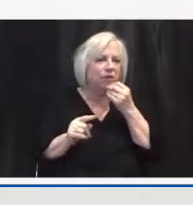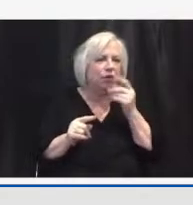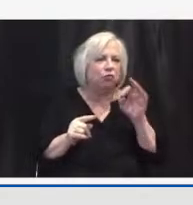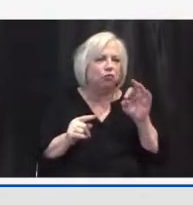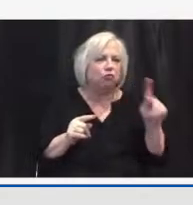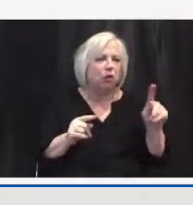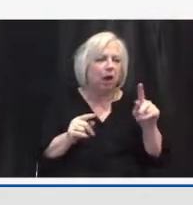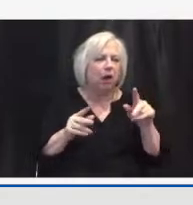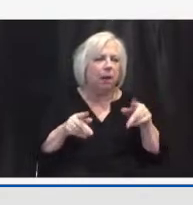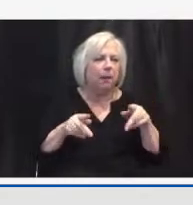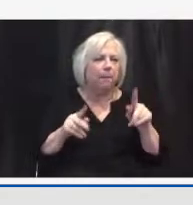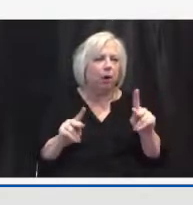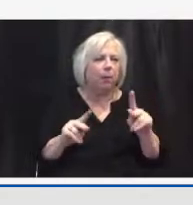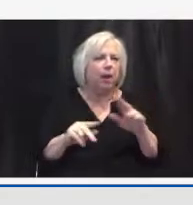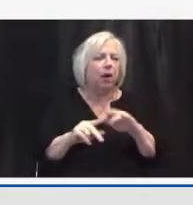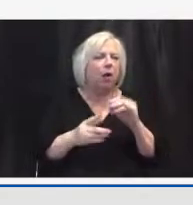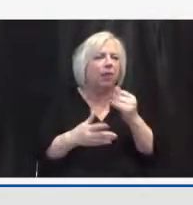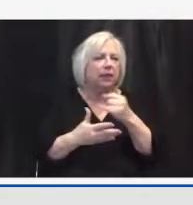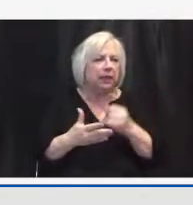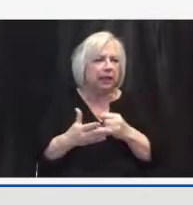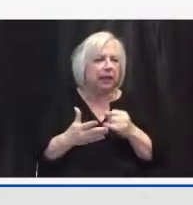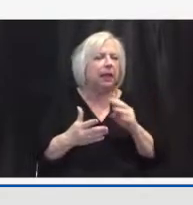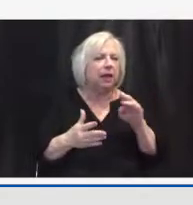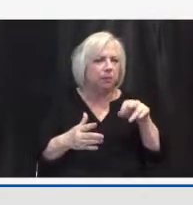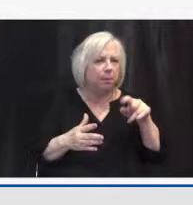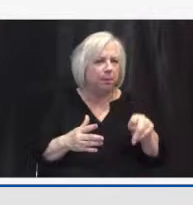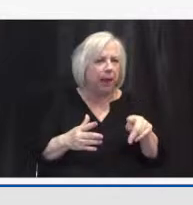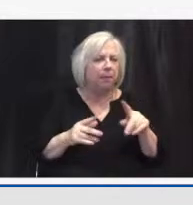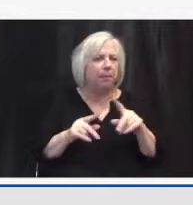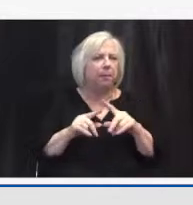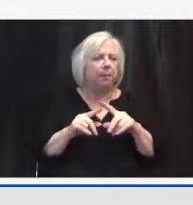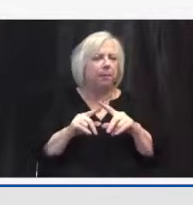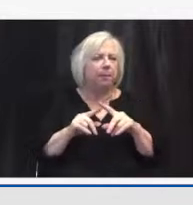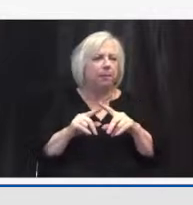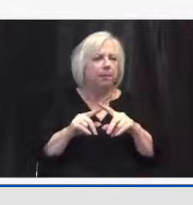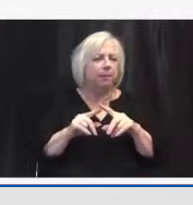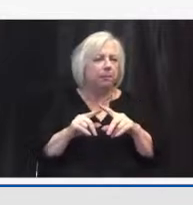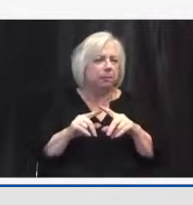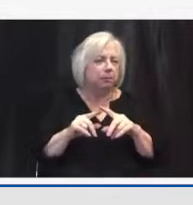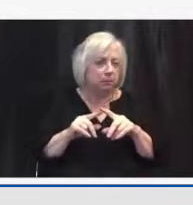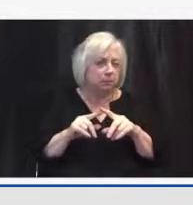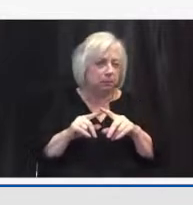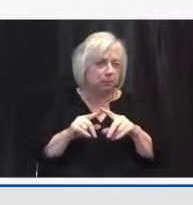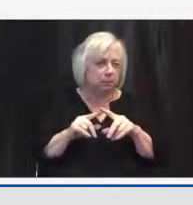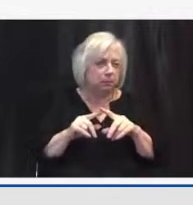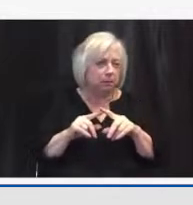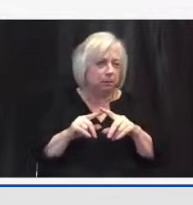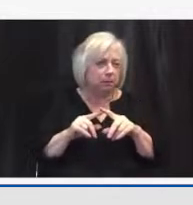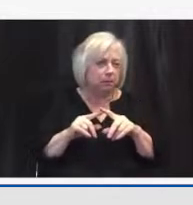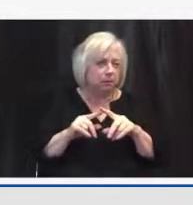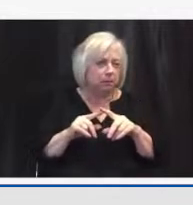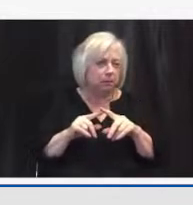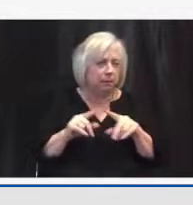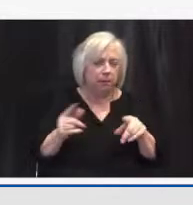the sketch map. In a case like this is a question to staff, what document